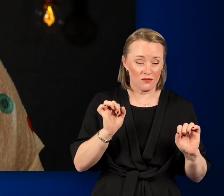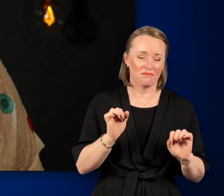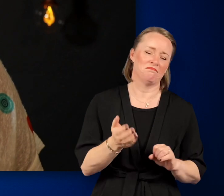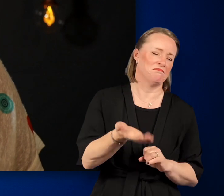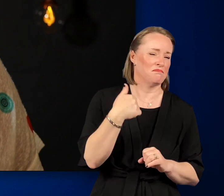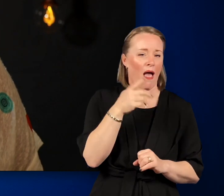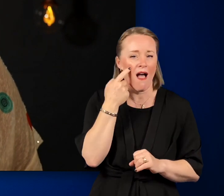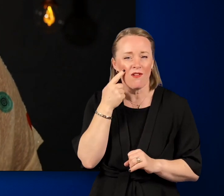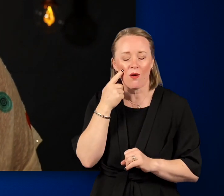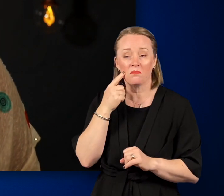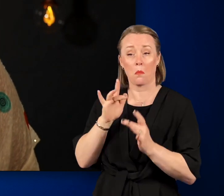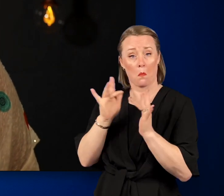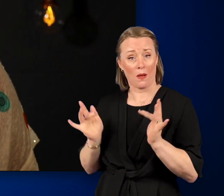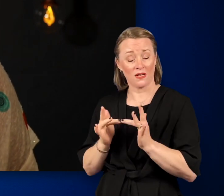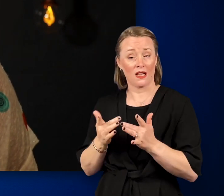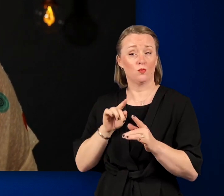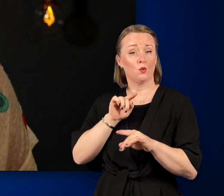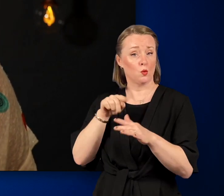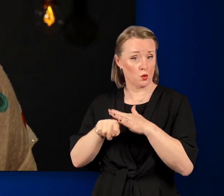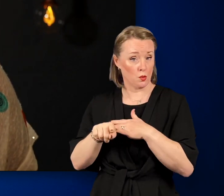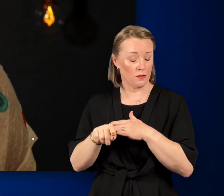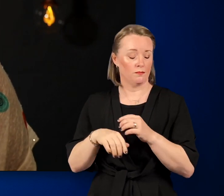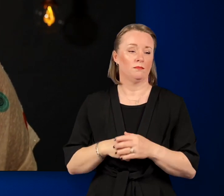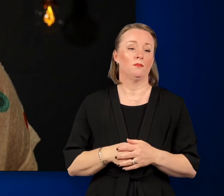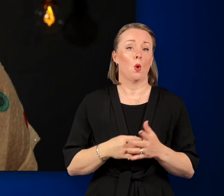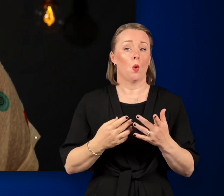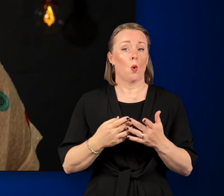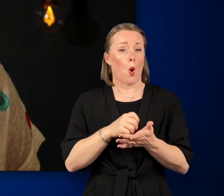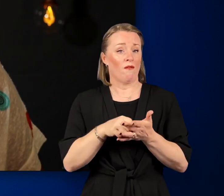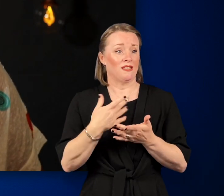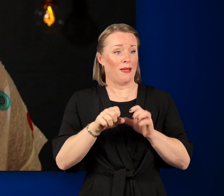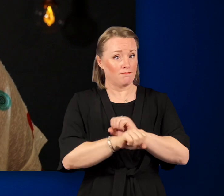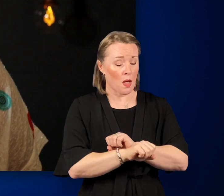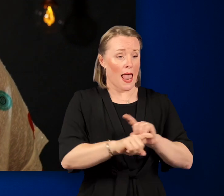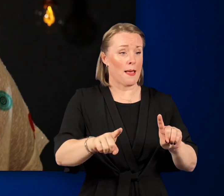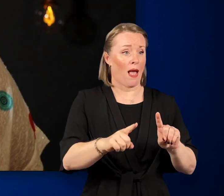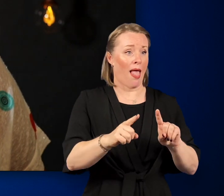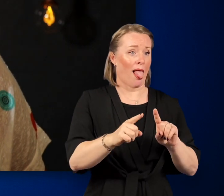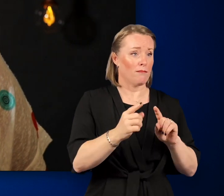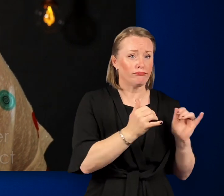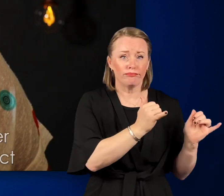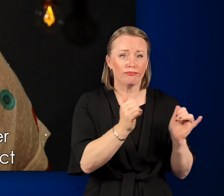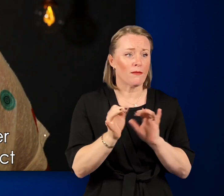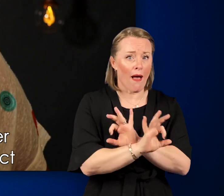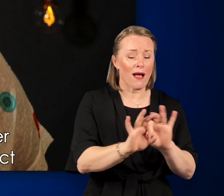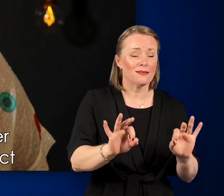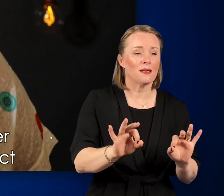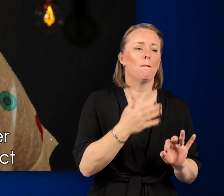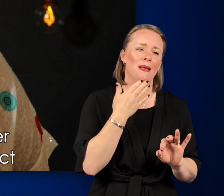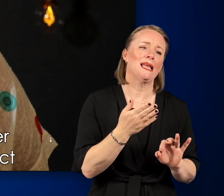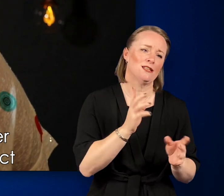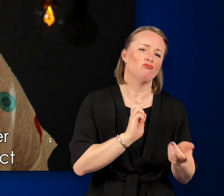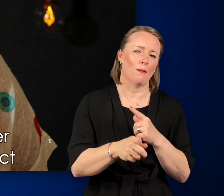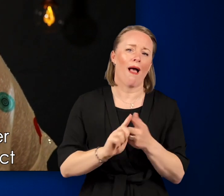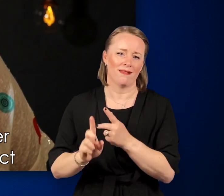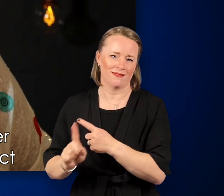you've received a survey, then please fill it in and send it into the office as soon as you can. If you'd like